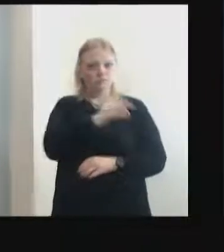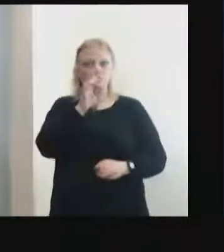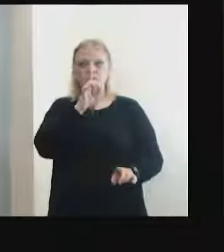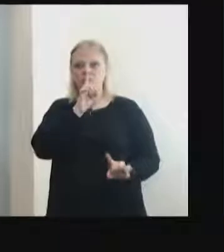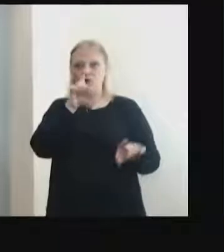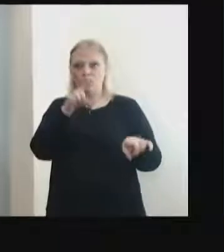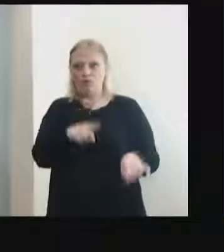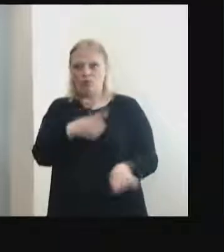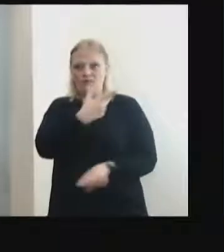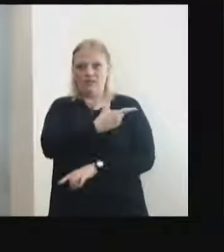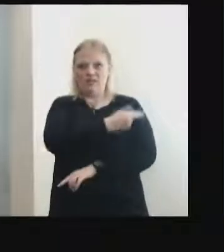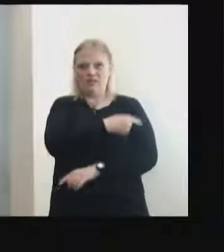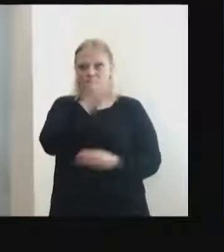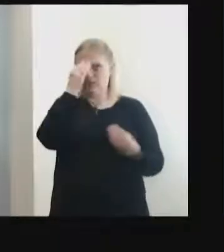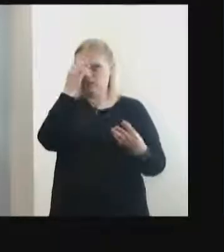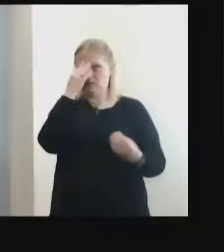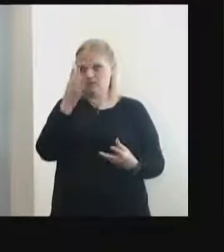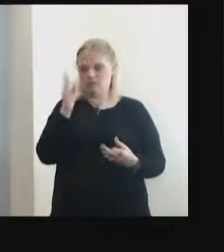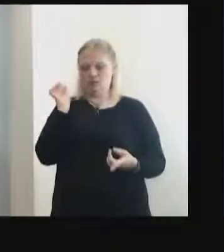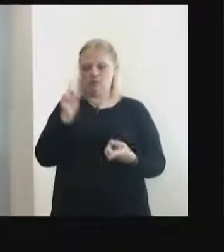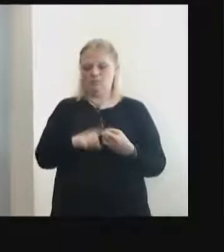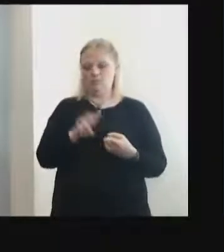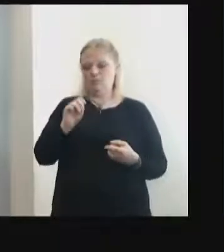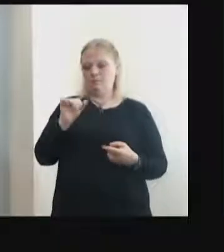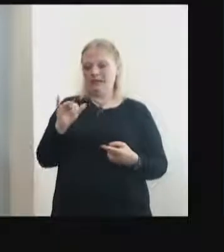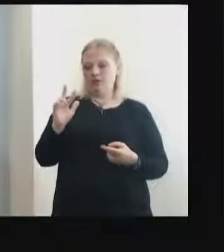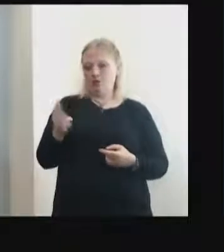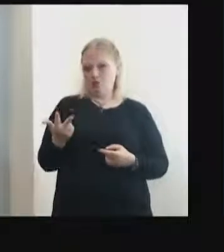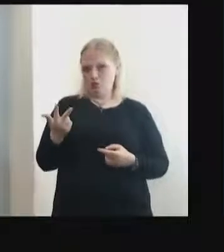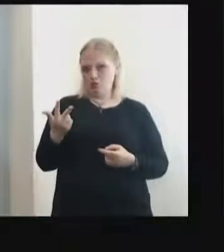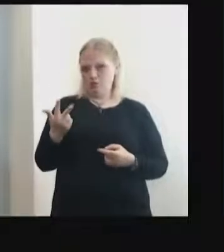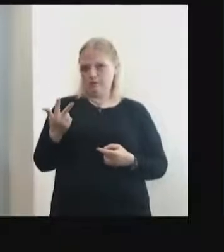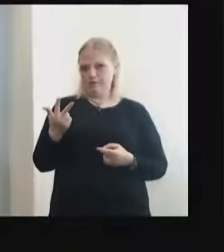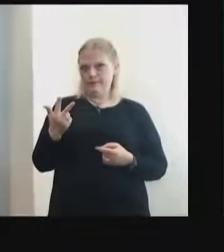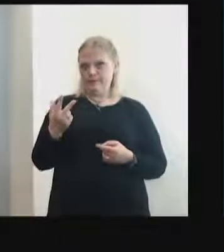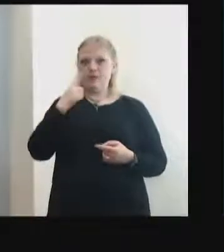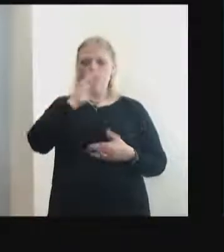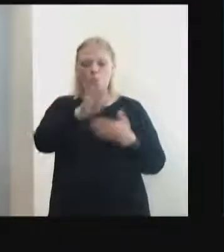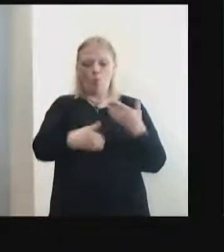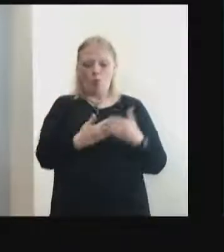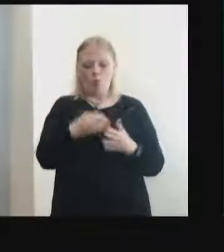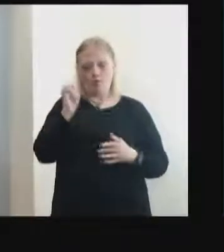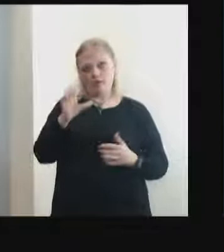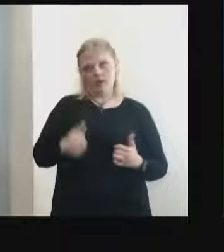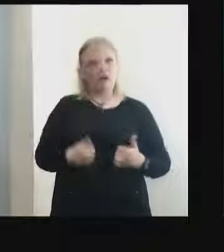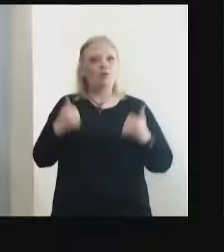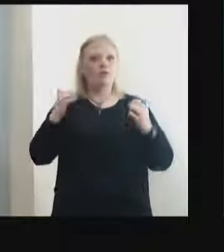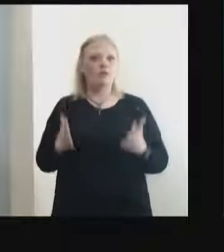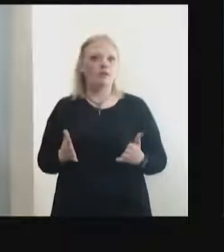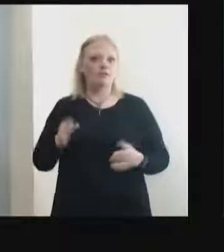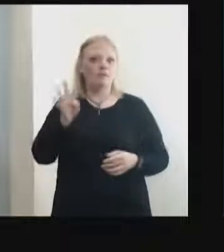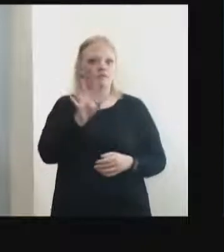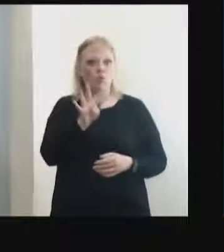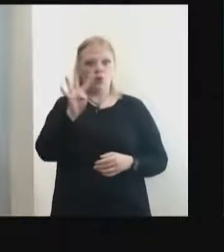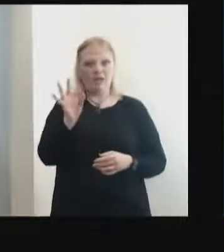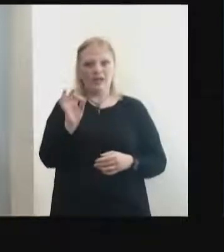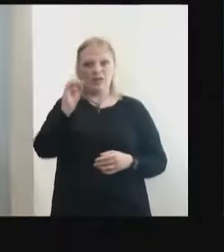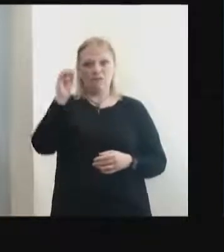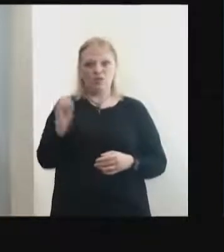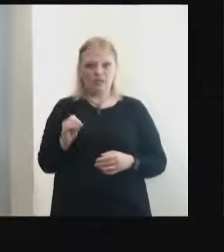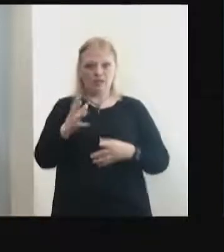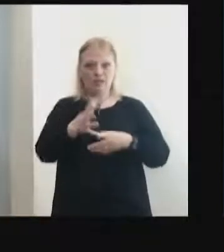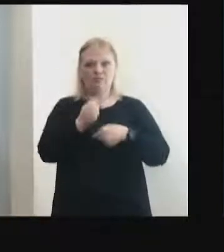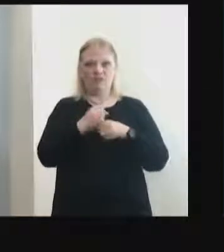report our vaccination data through May 3rd. So among all Erie County residents, 49%